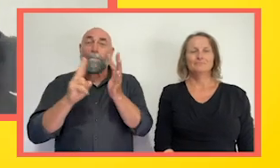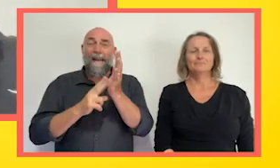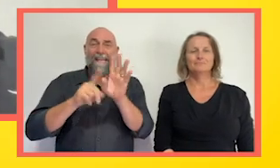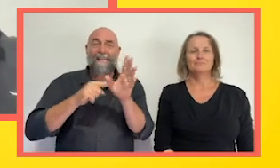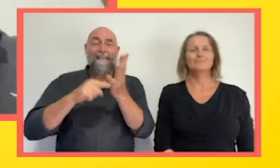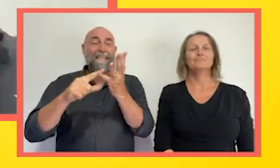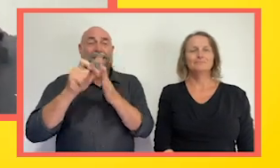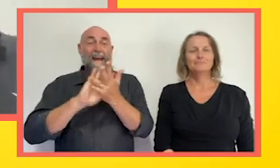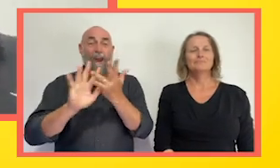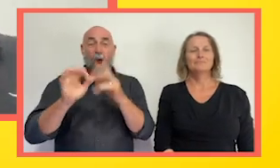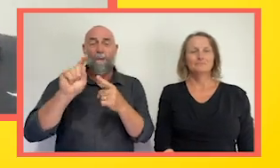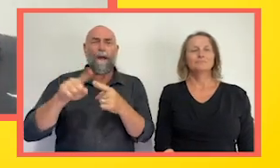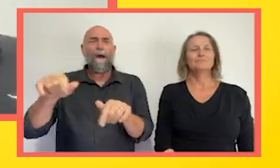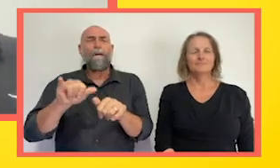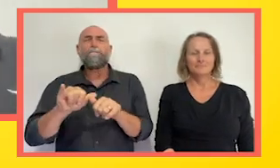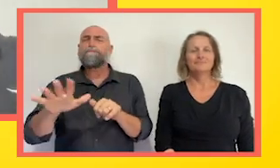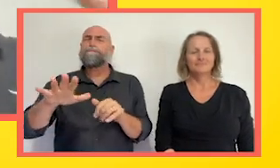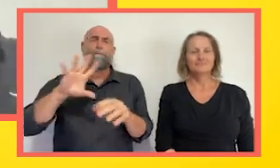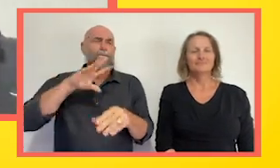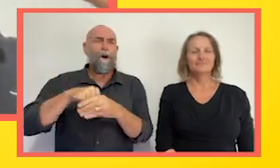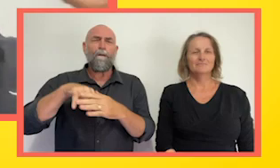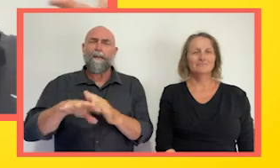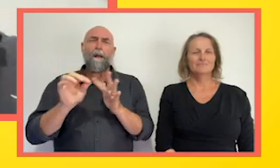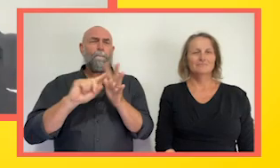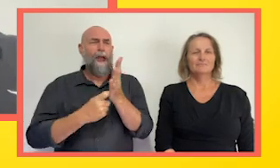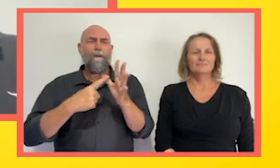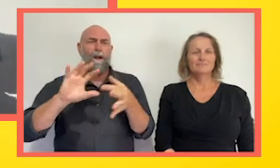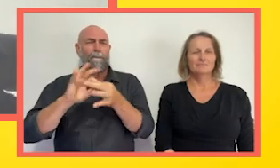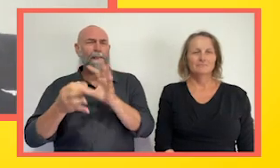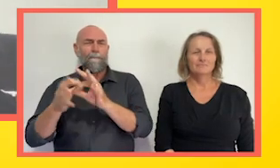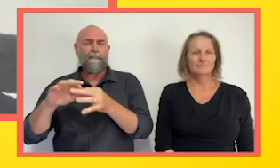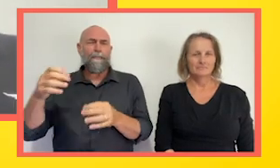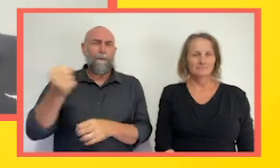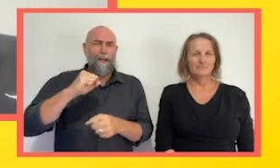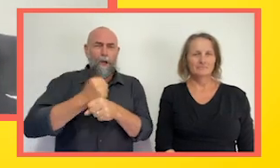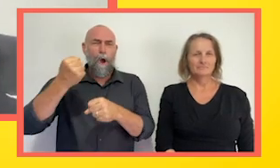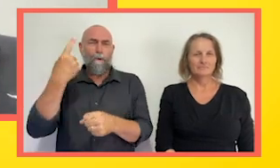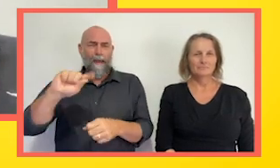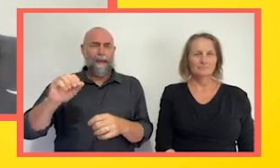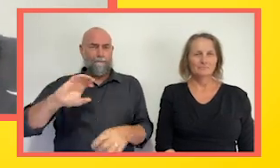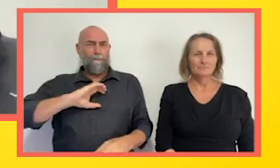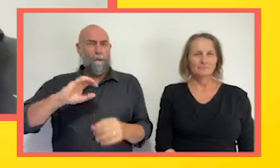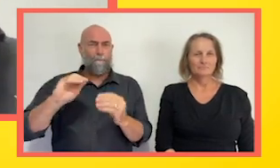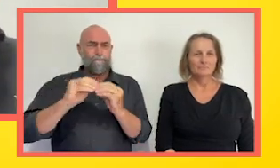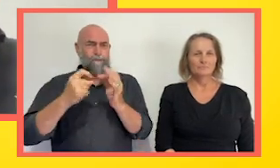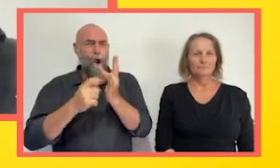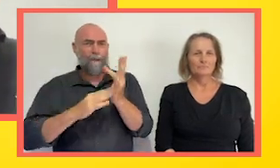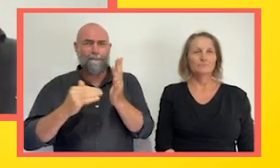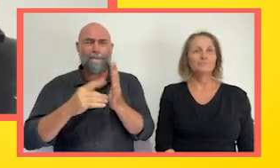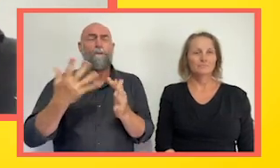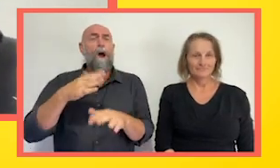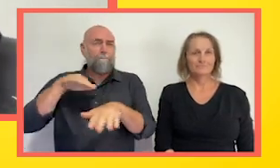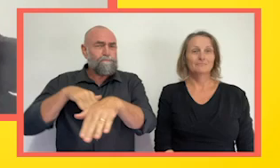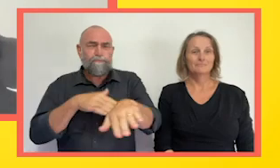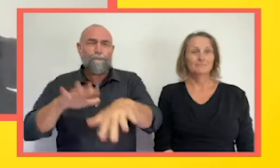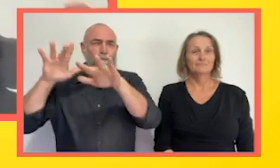soul, a great winter Paralympian, and he won gold and a bronze medal at the Cortina World Cup in the para snowboarding